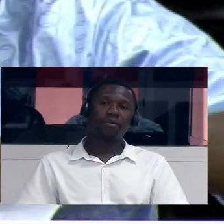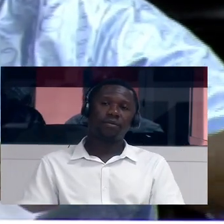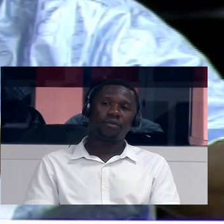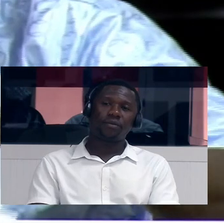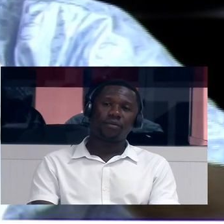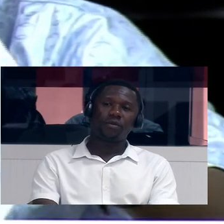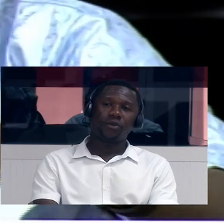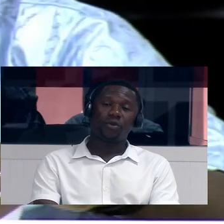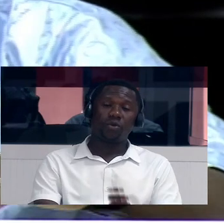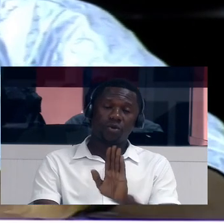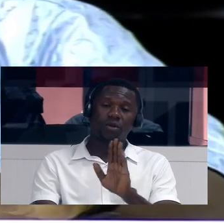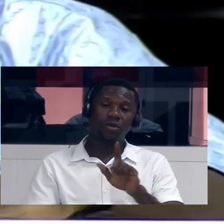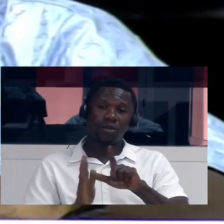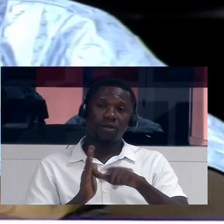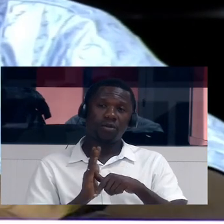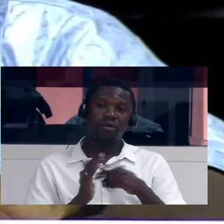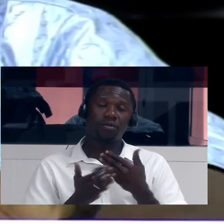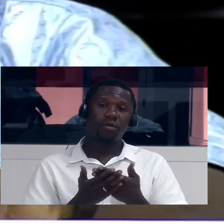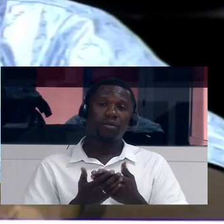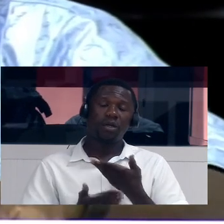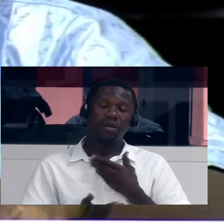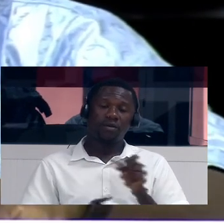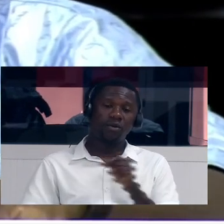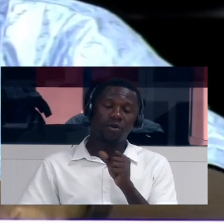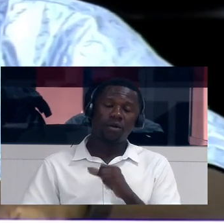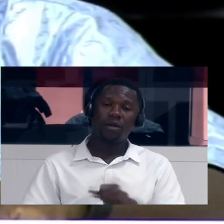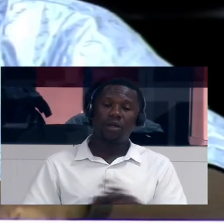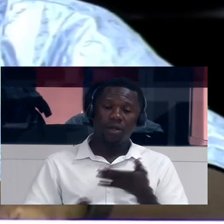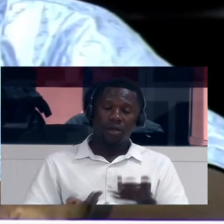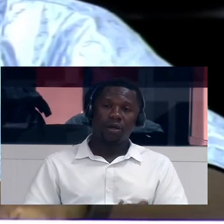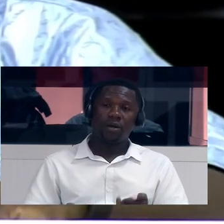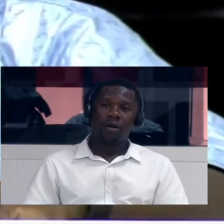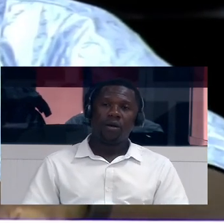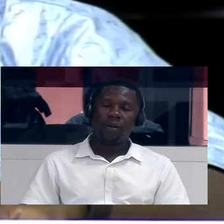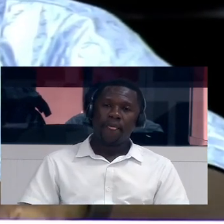Just hold a second, please. I have another account here